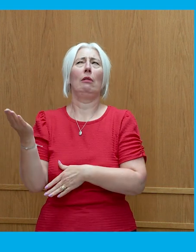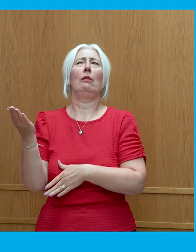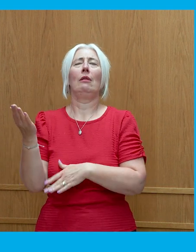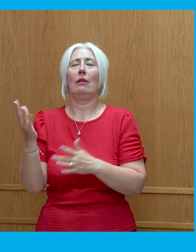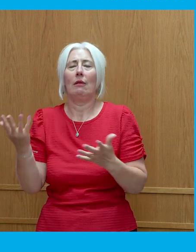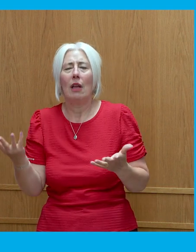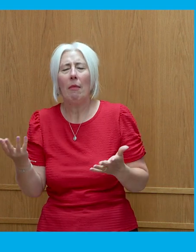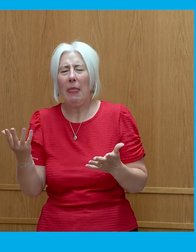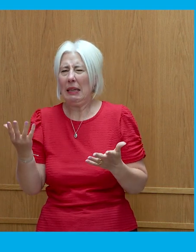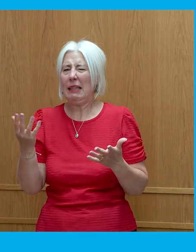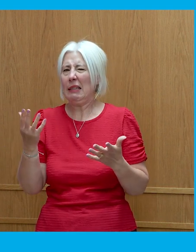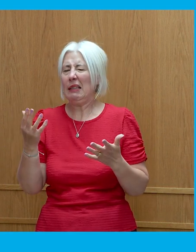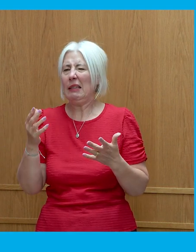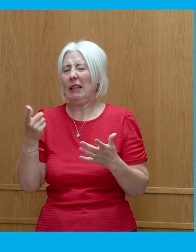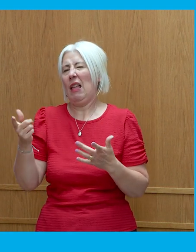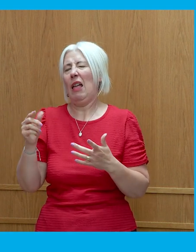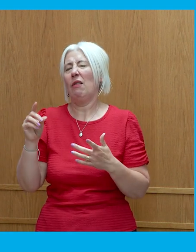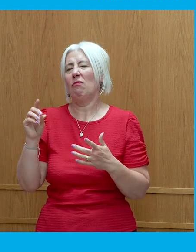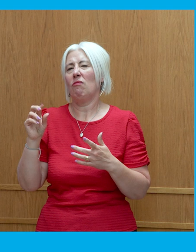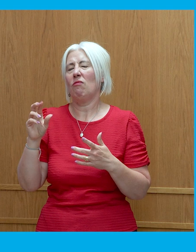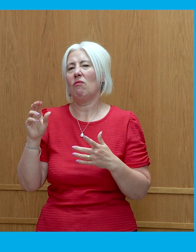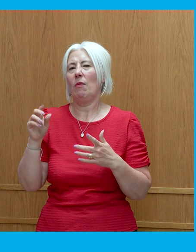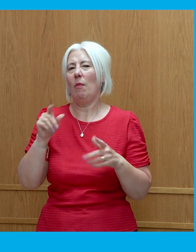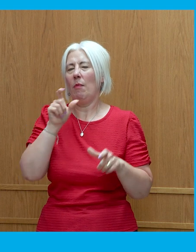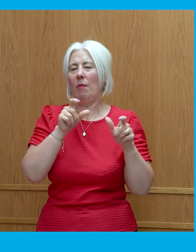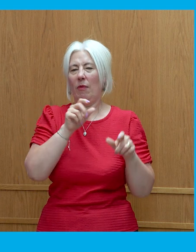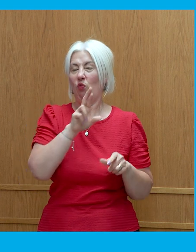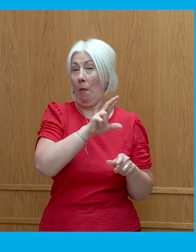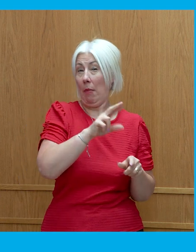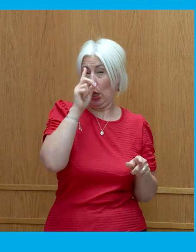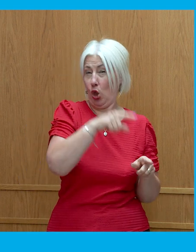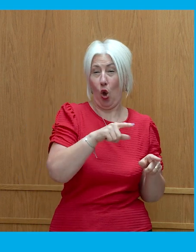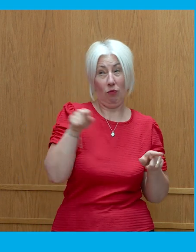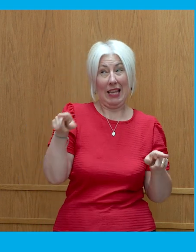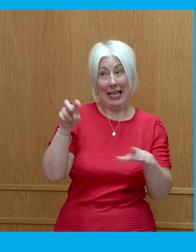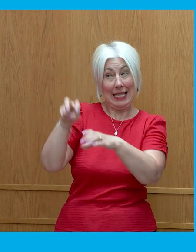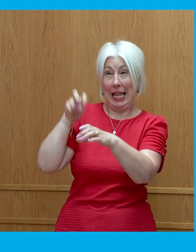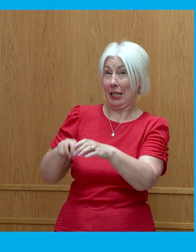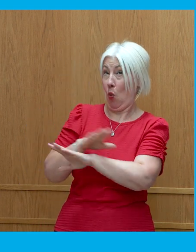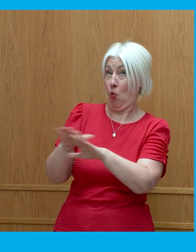belief in the Republican Party that he won't stand down. And there were many,